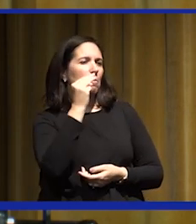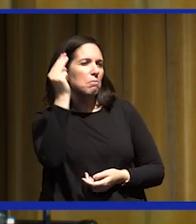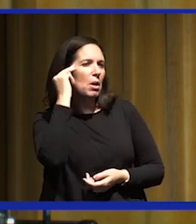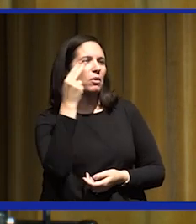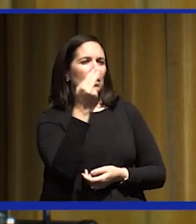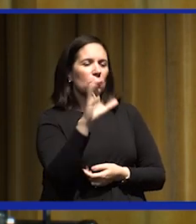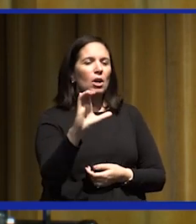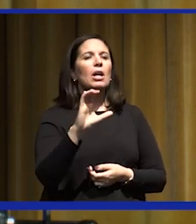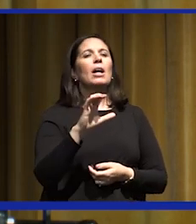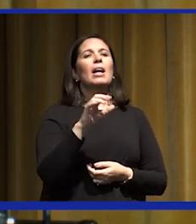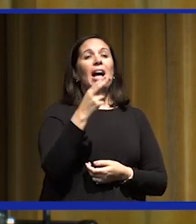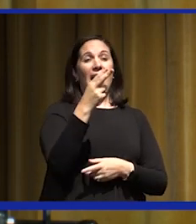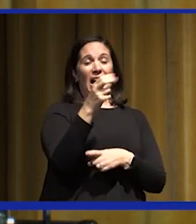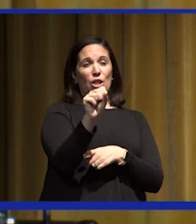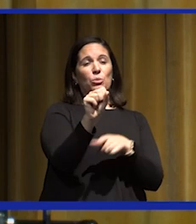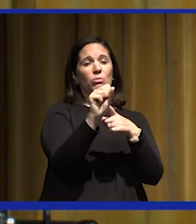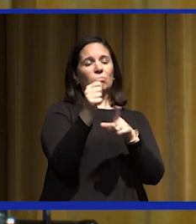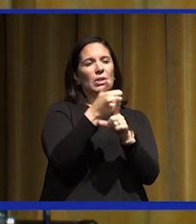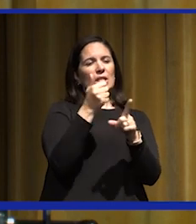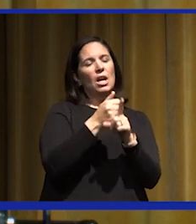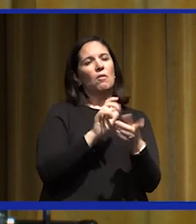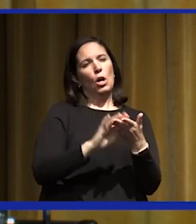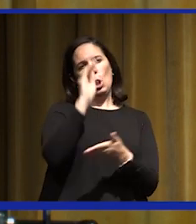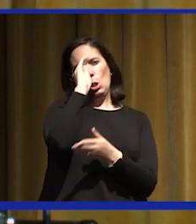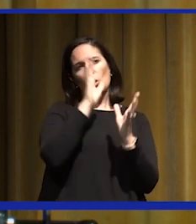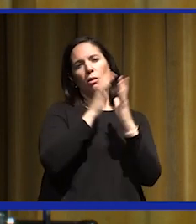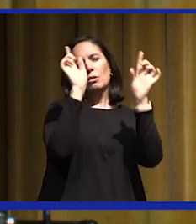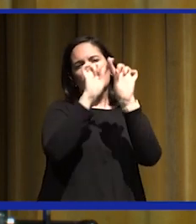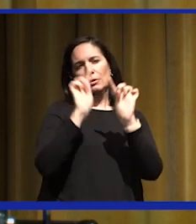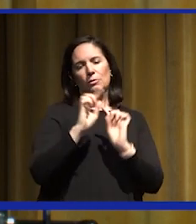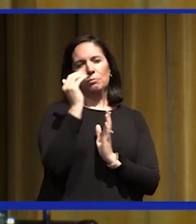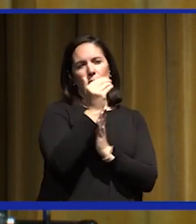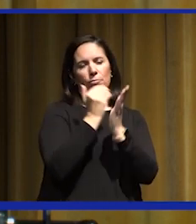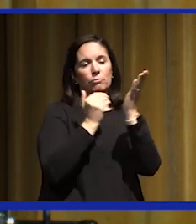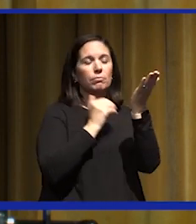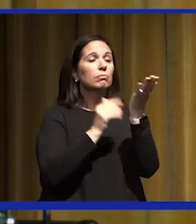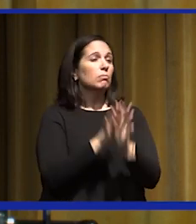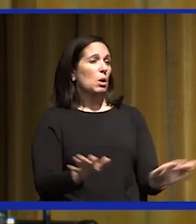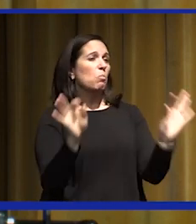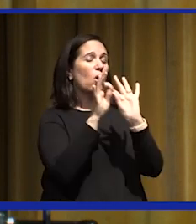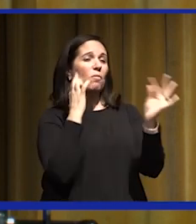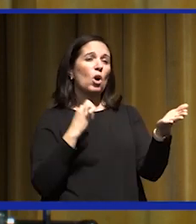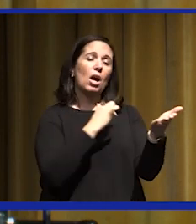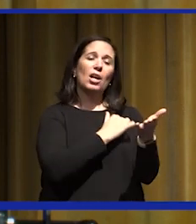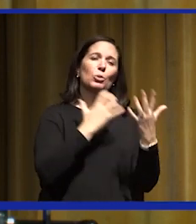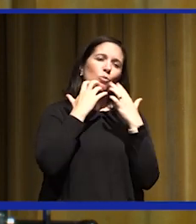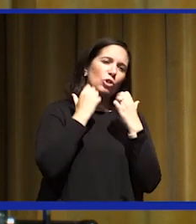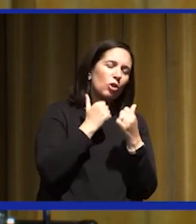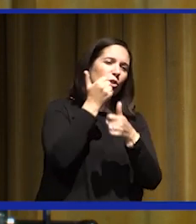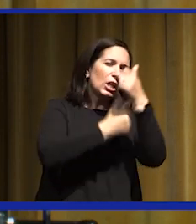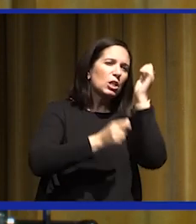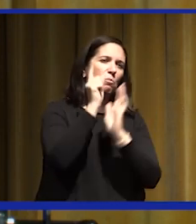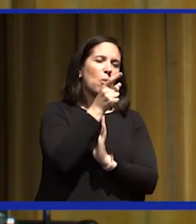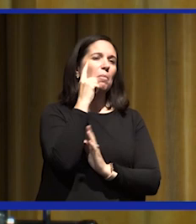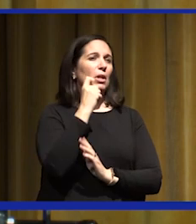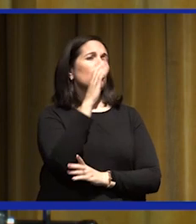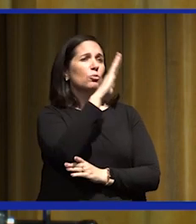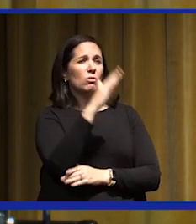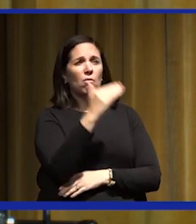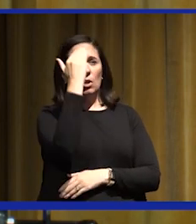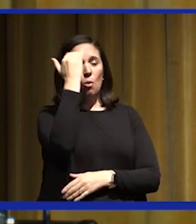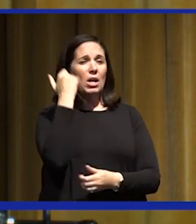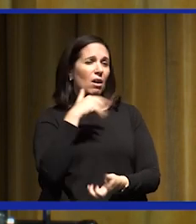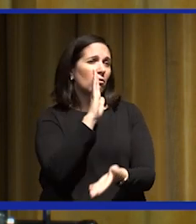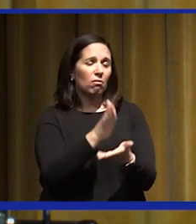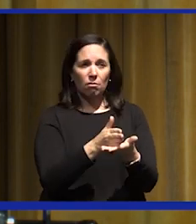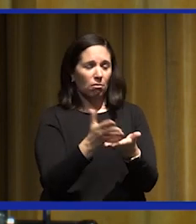school has been a great teacher for many life lessons. First, that it is important to cherish each moment because you never know when it may be taken away from you.